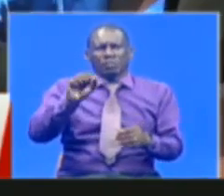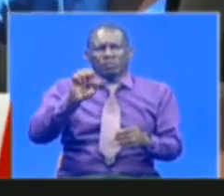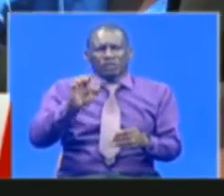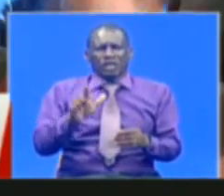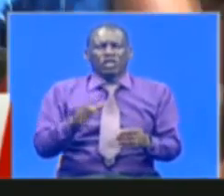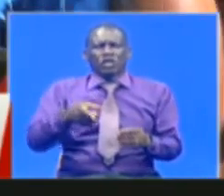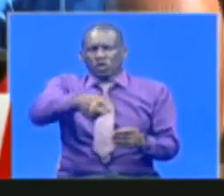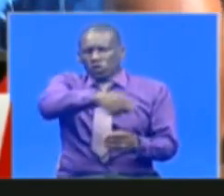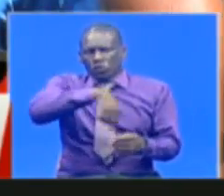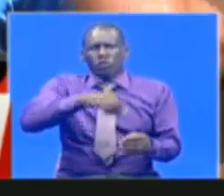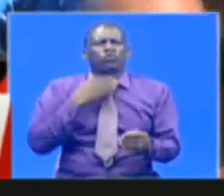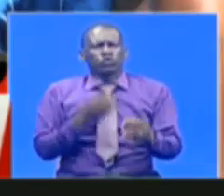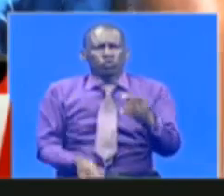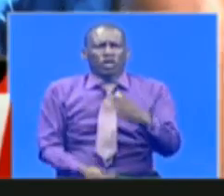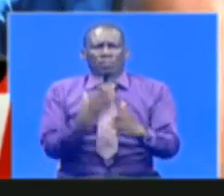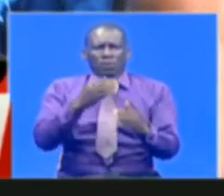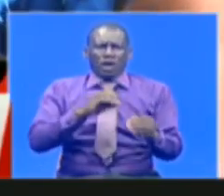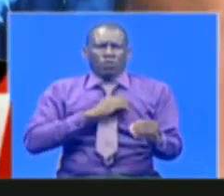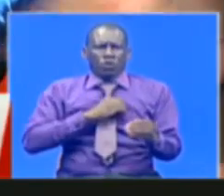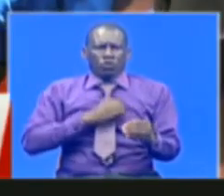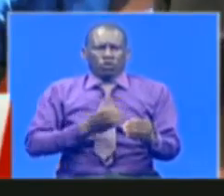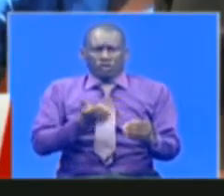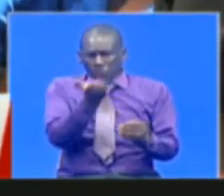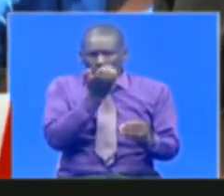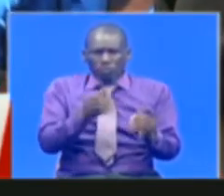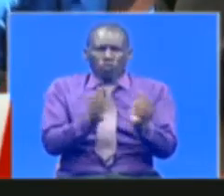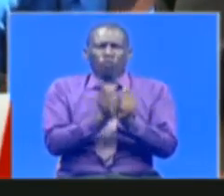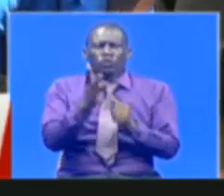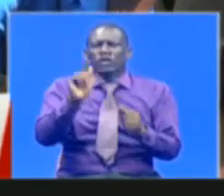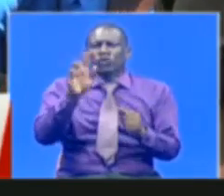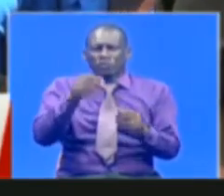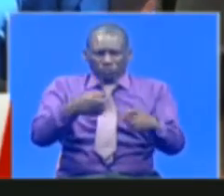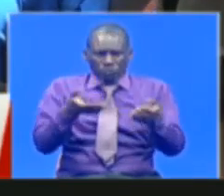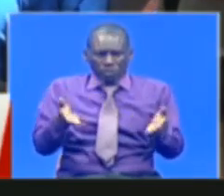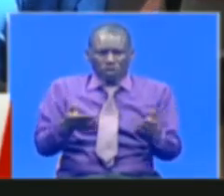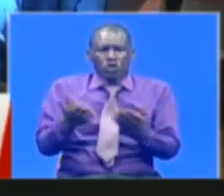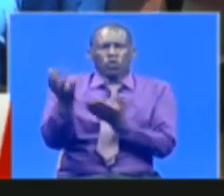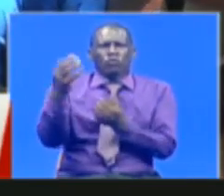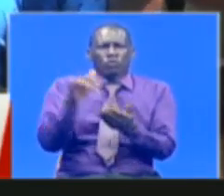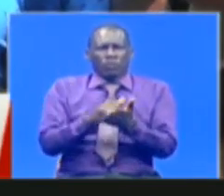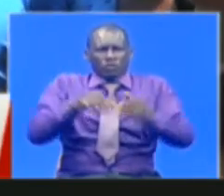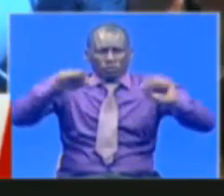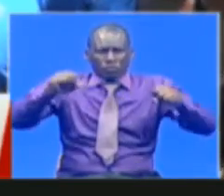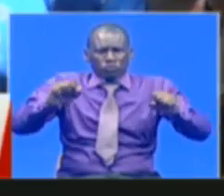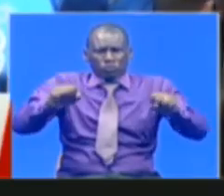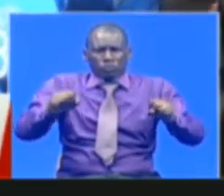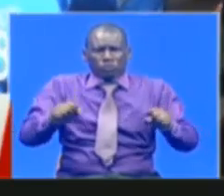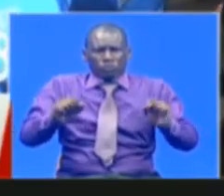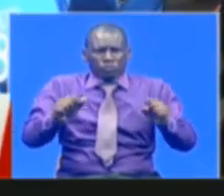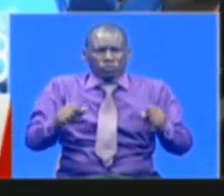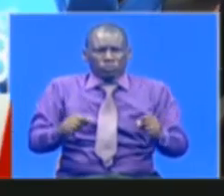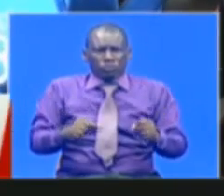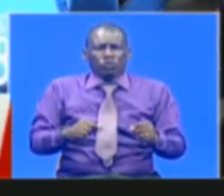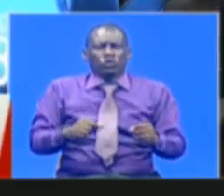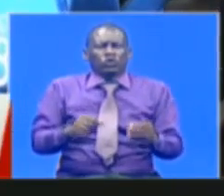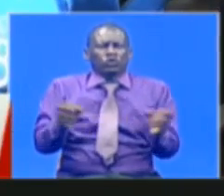up our own pitch about 14 kilometers from here. So hopefully we'll be able to finish